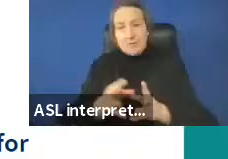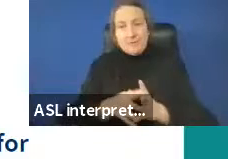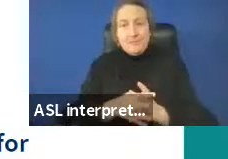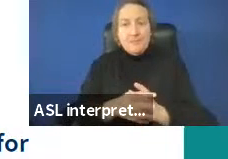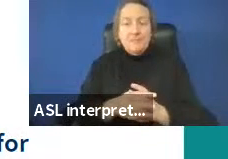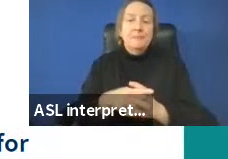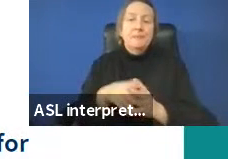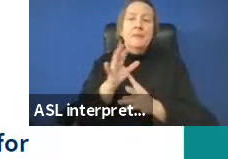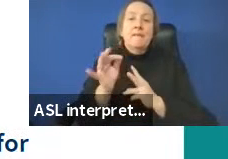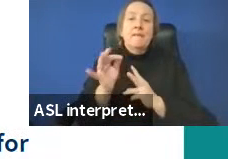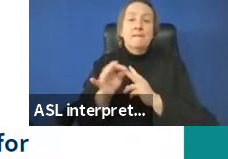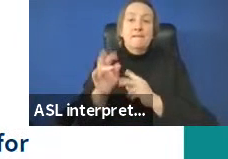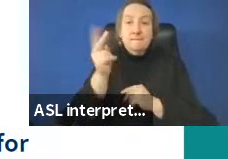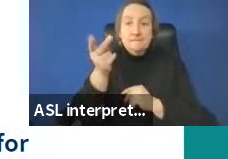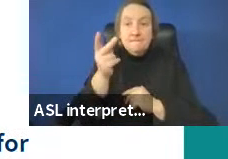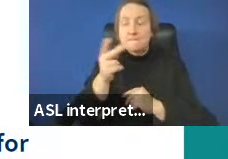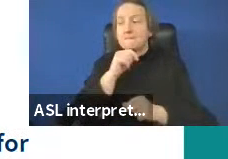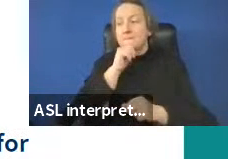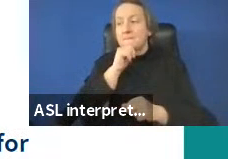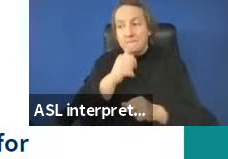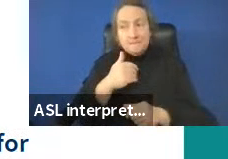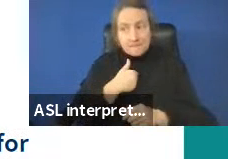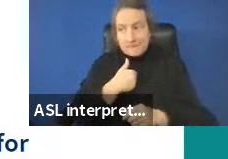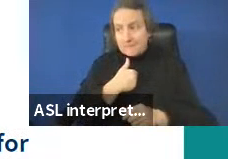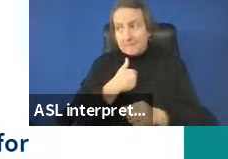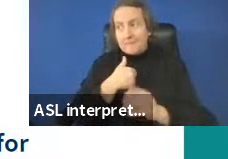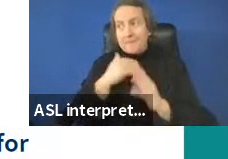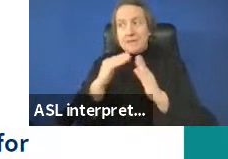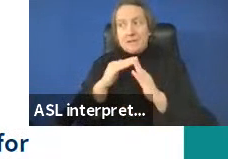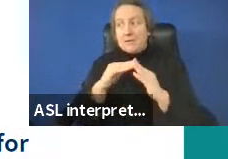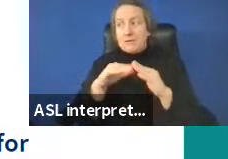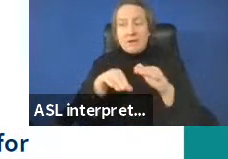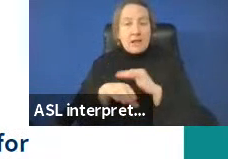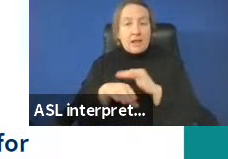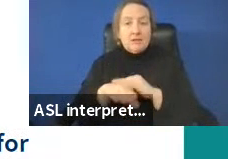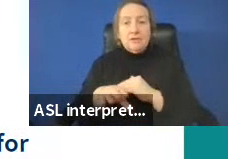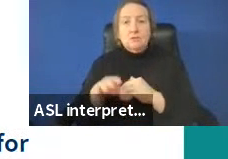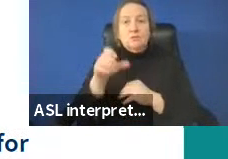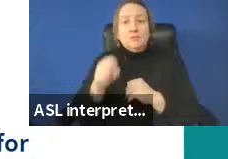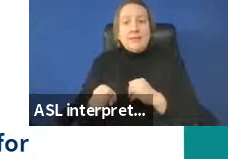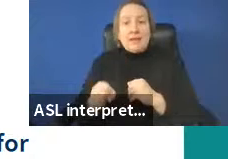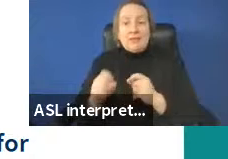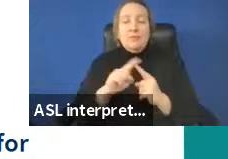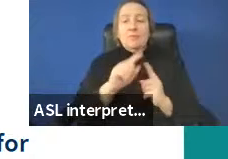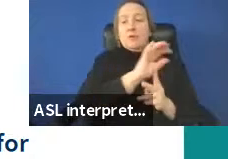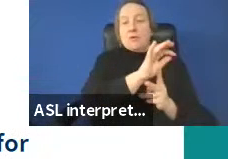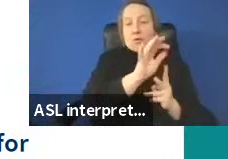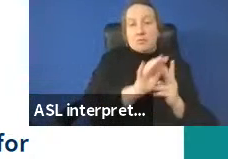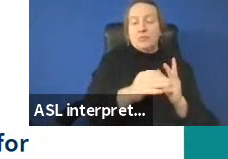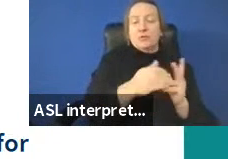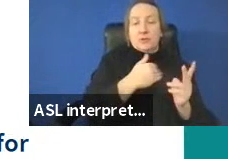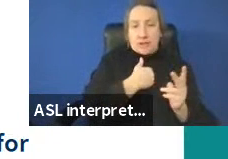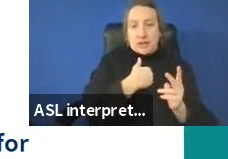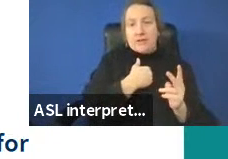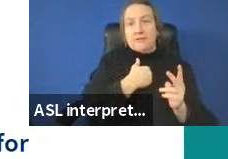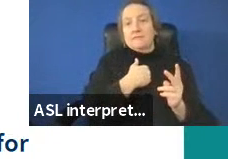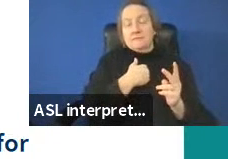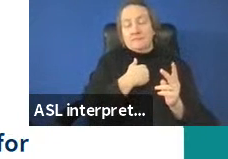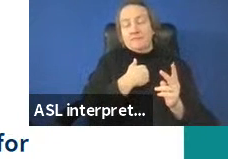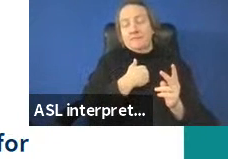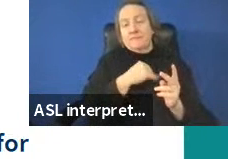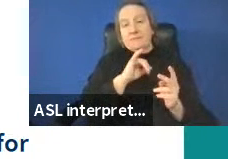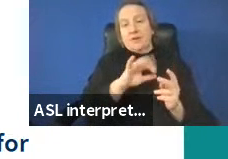So option 2 does not have downtown access to southbound, where option 1 does include